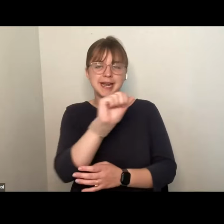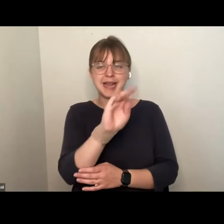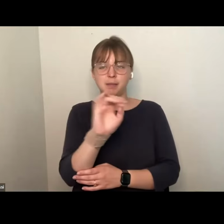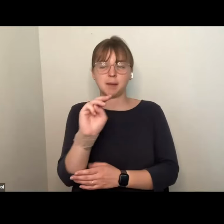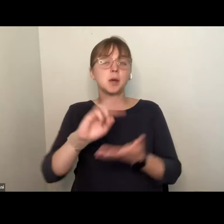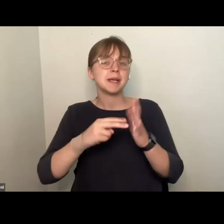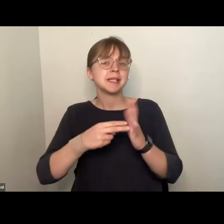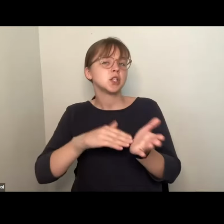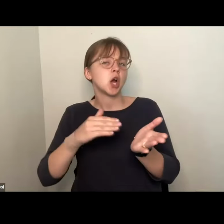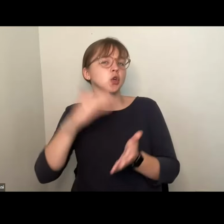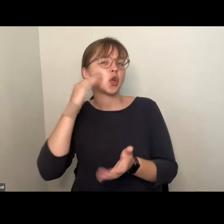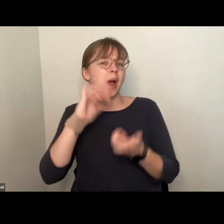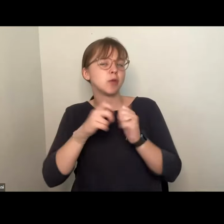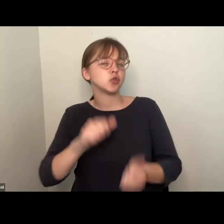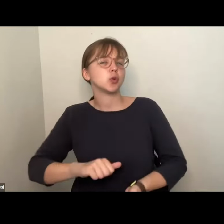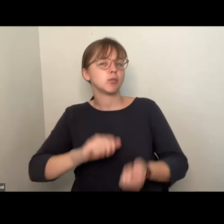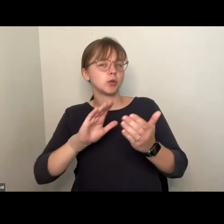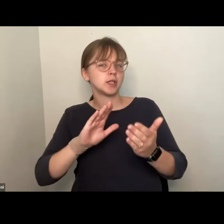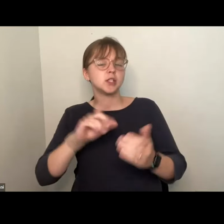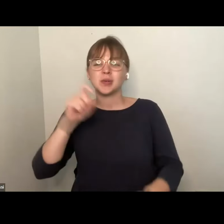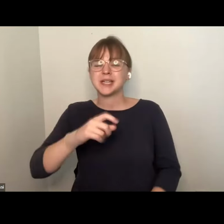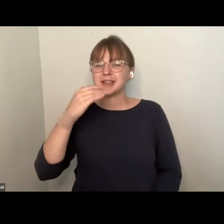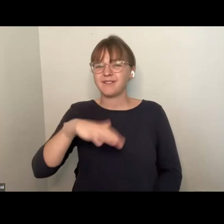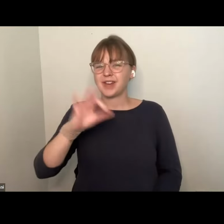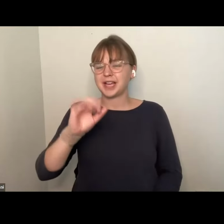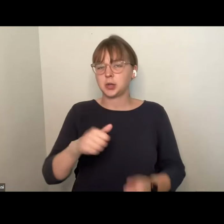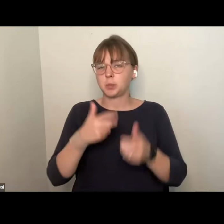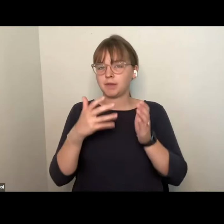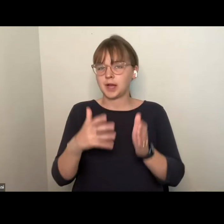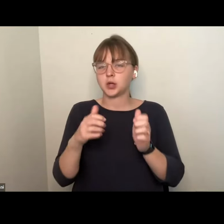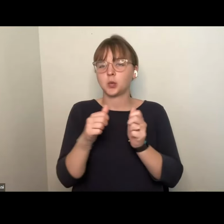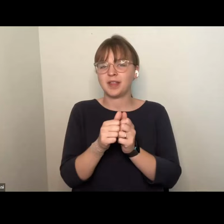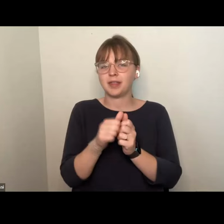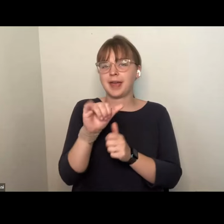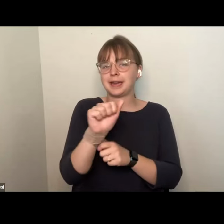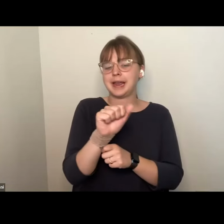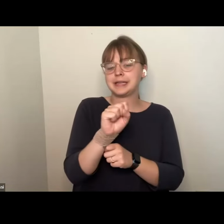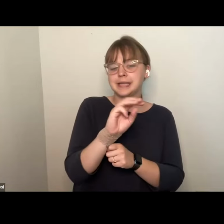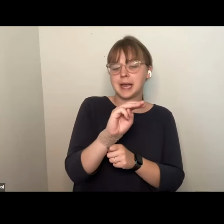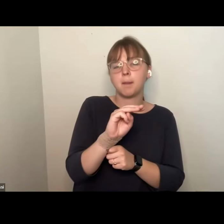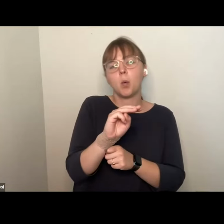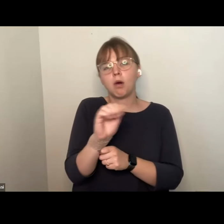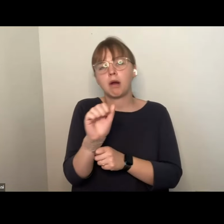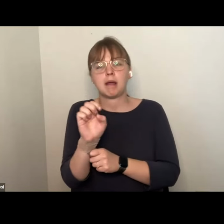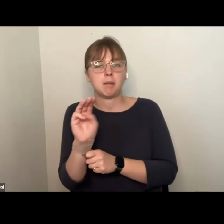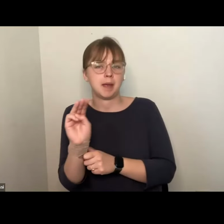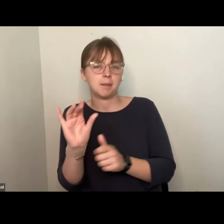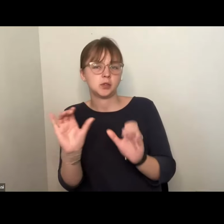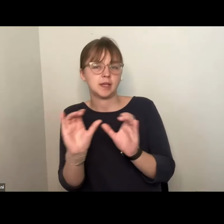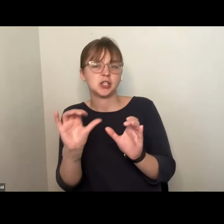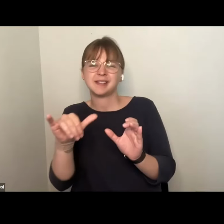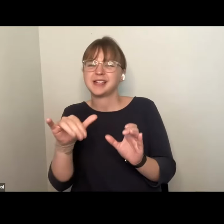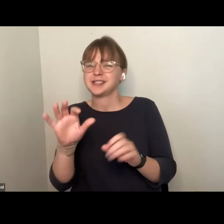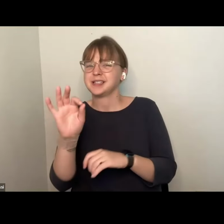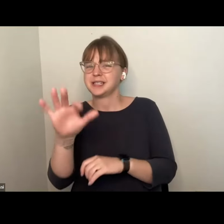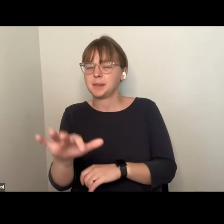this. So if you've got to find a provider, a medical provider to help, especially with thought disorders,